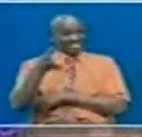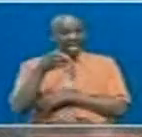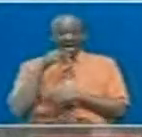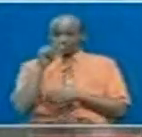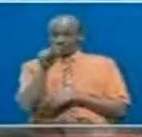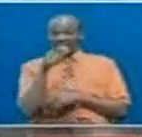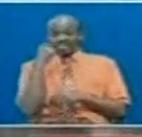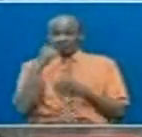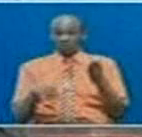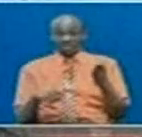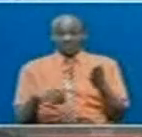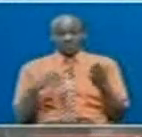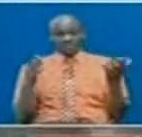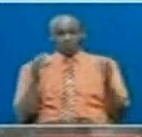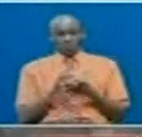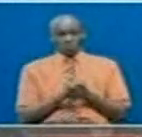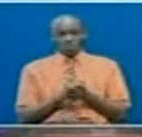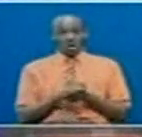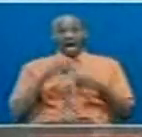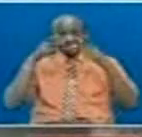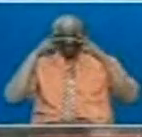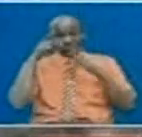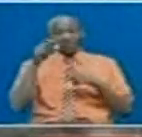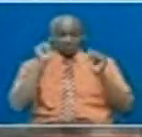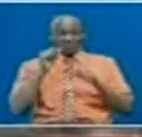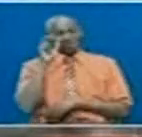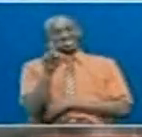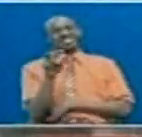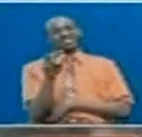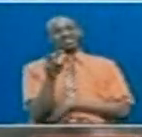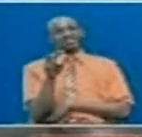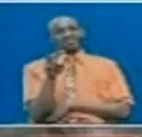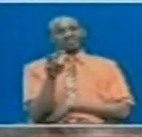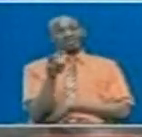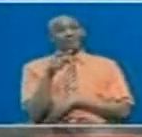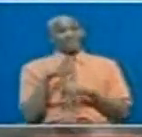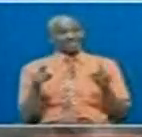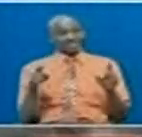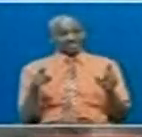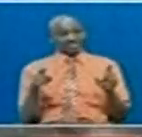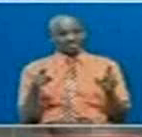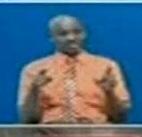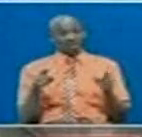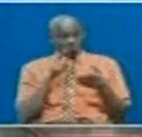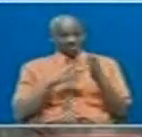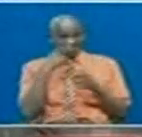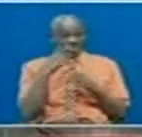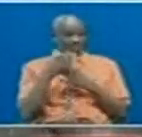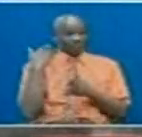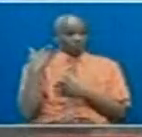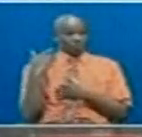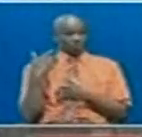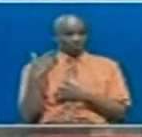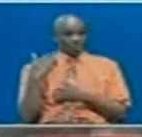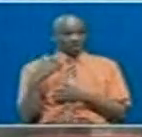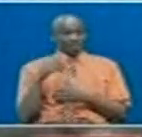then we can say, oh, it's Al-Shabaab, because we'll be able to see them. But what I said earlier on is